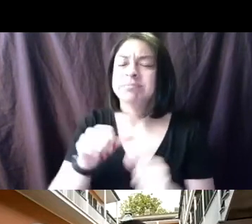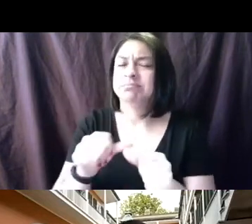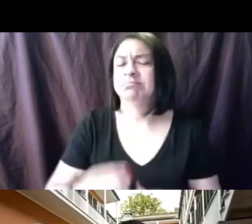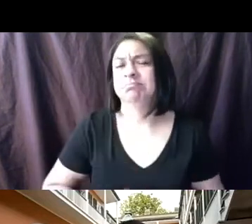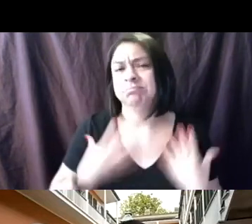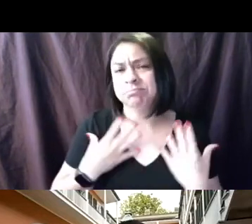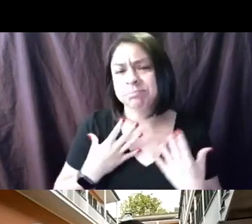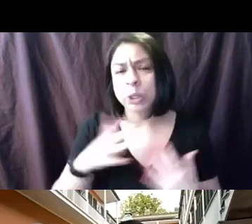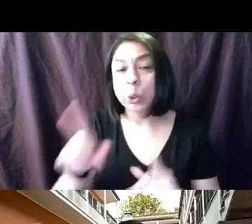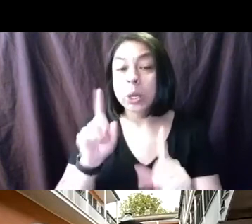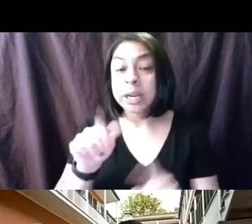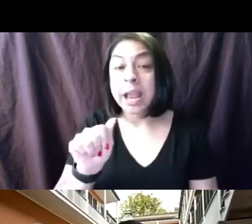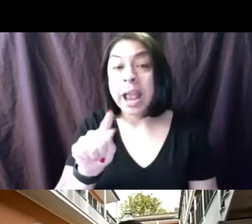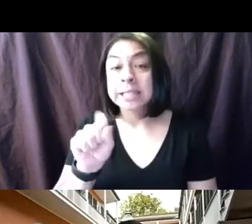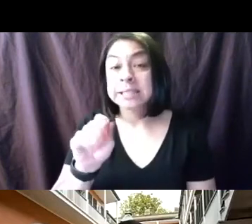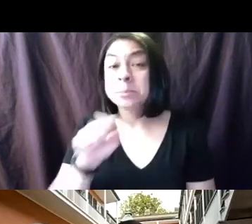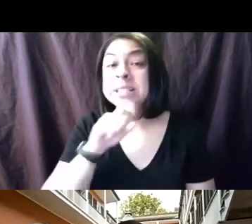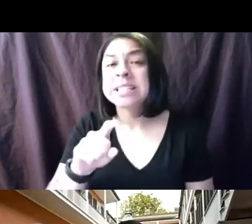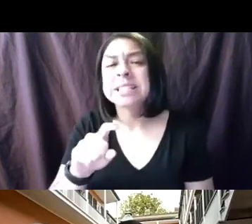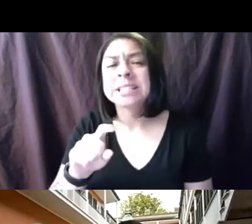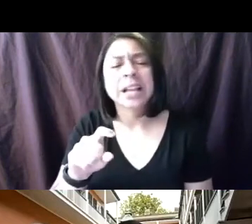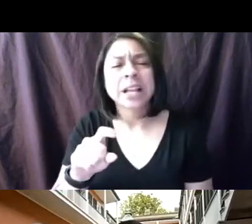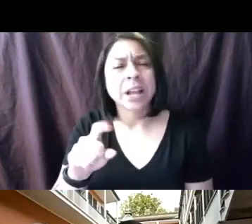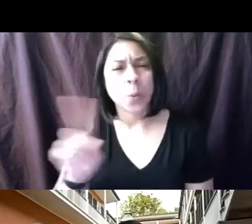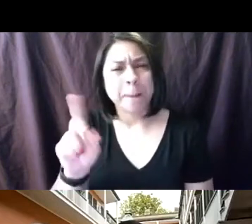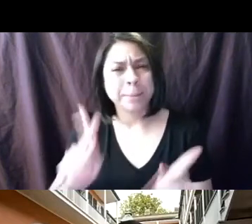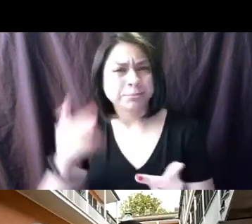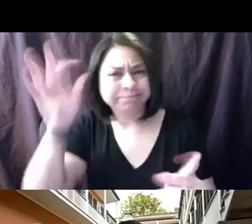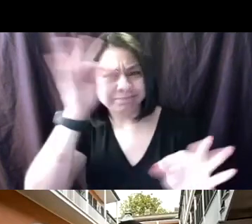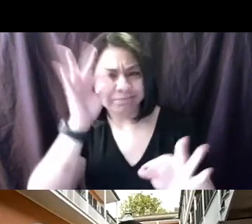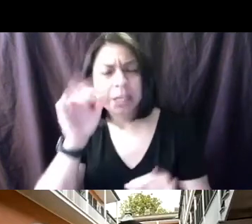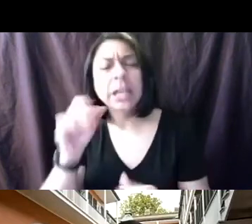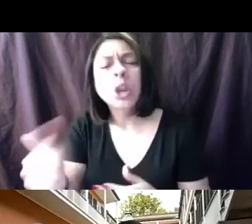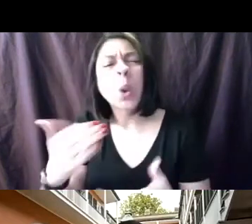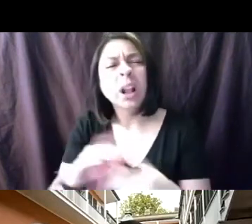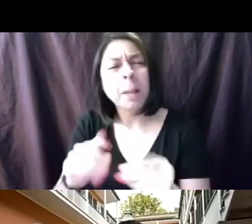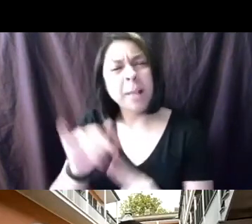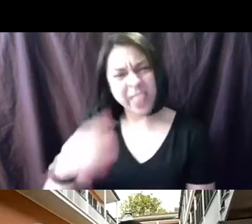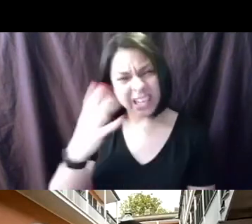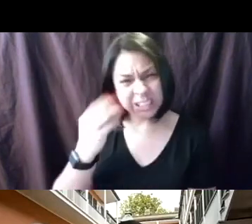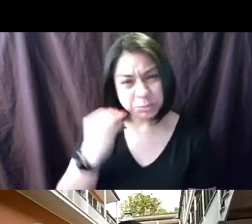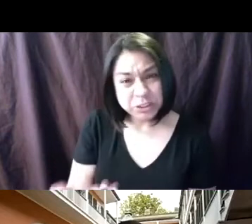at SEMS is a lesser known story. Can you comment on your experience at SEMS?